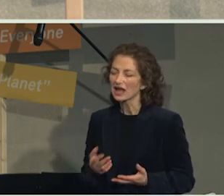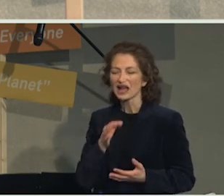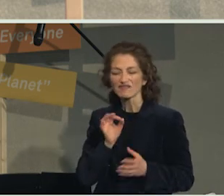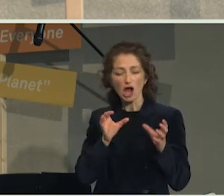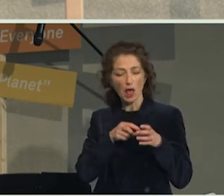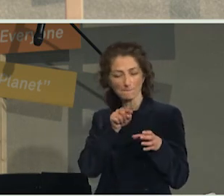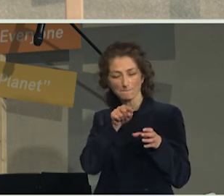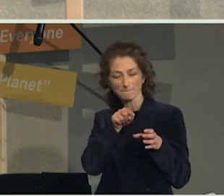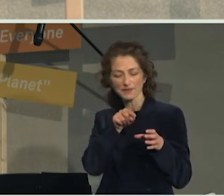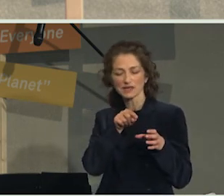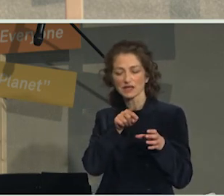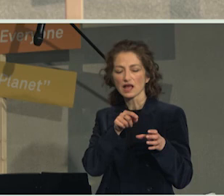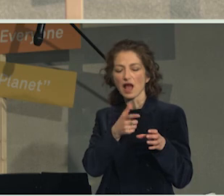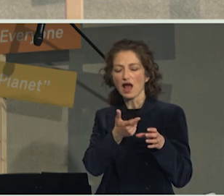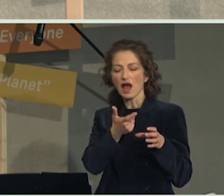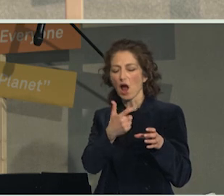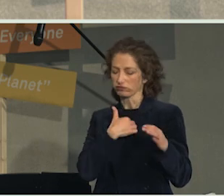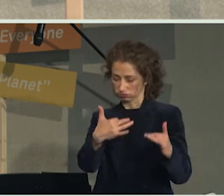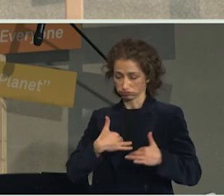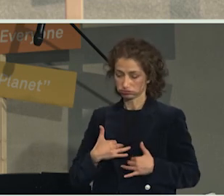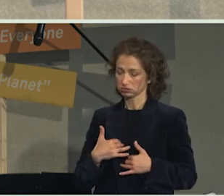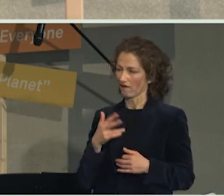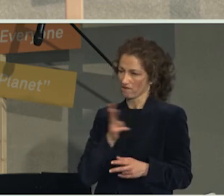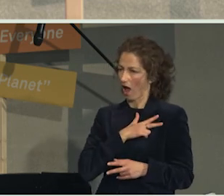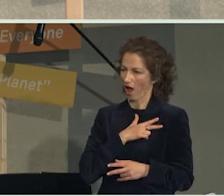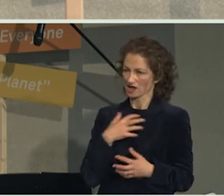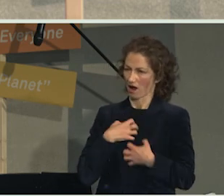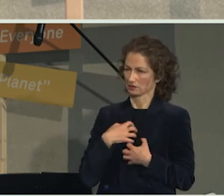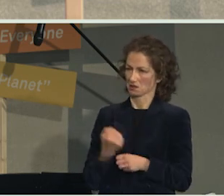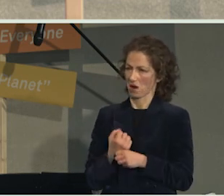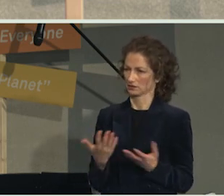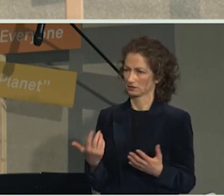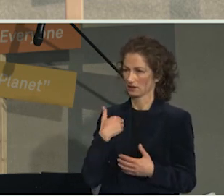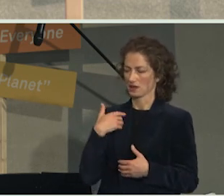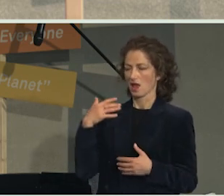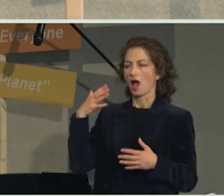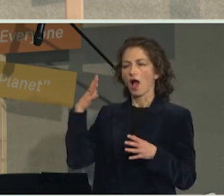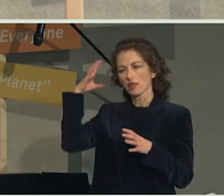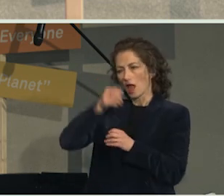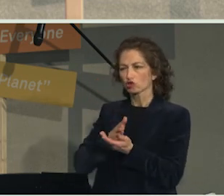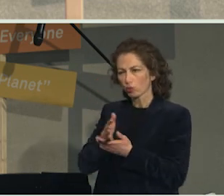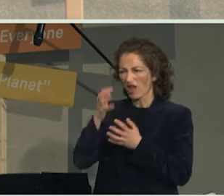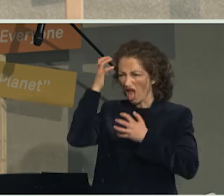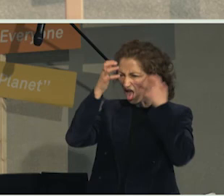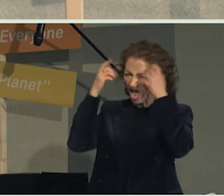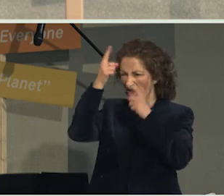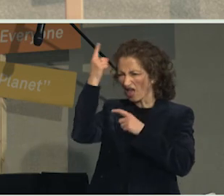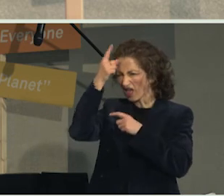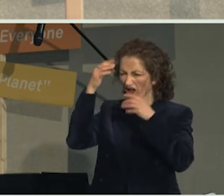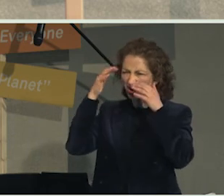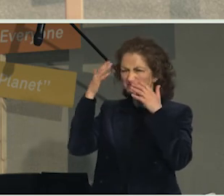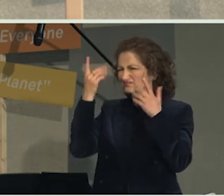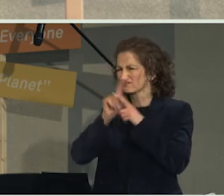made me violently ill. My head was spinning all night. My churning stomach seemed to be urging me to